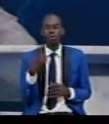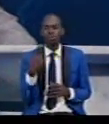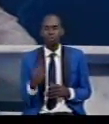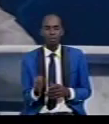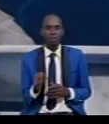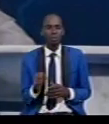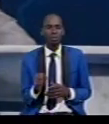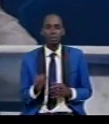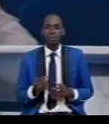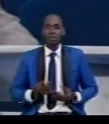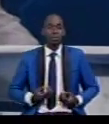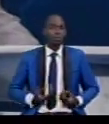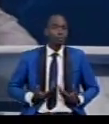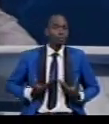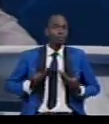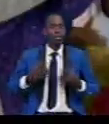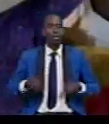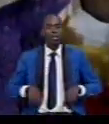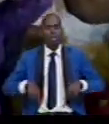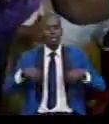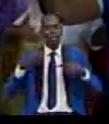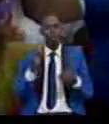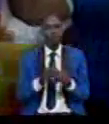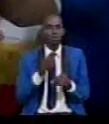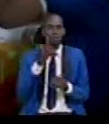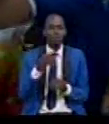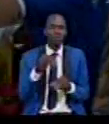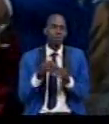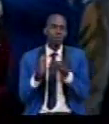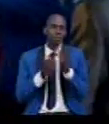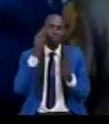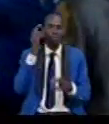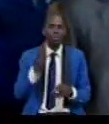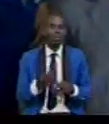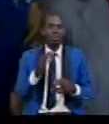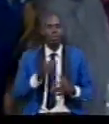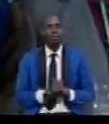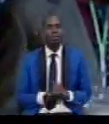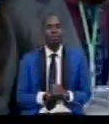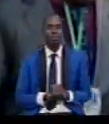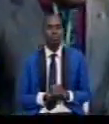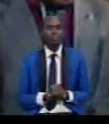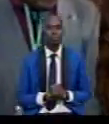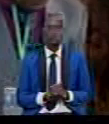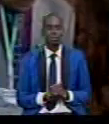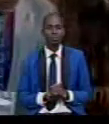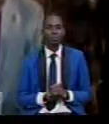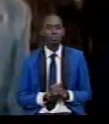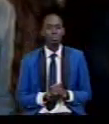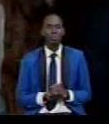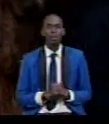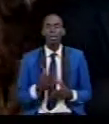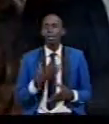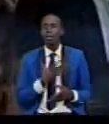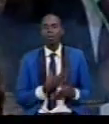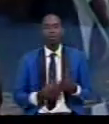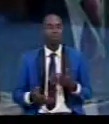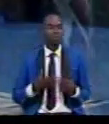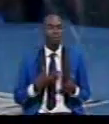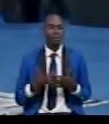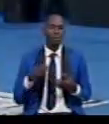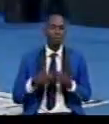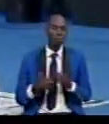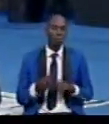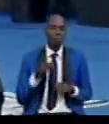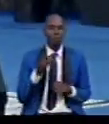life for you in Jesus' name. Identify the problem you have and lay one